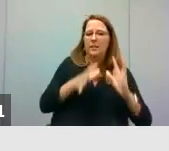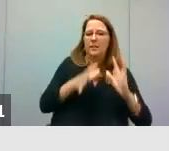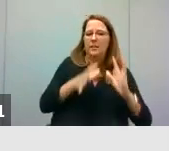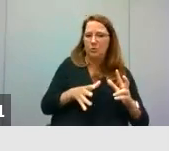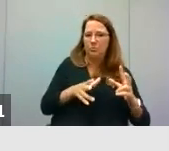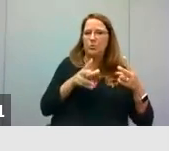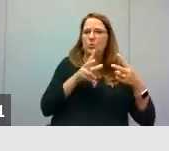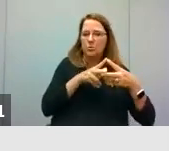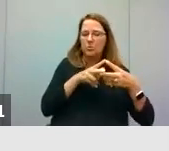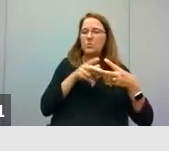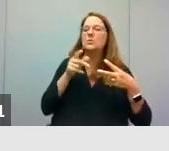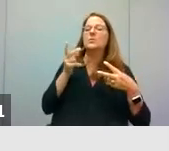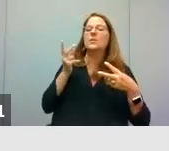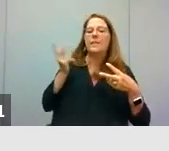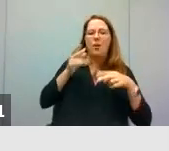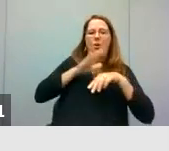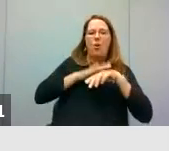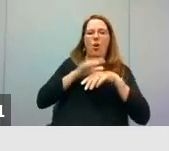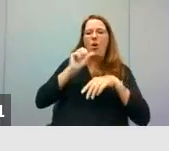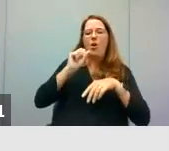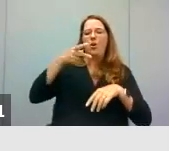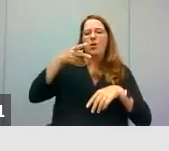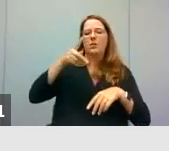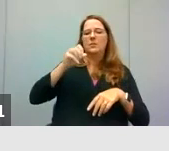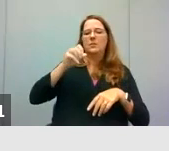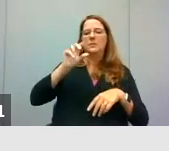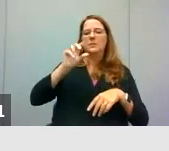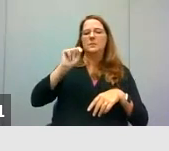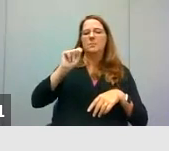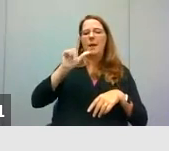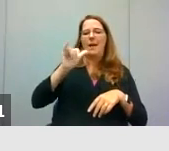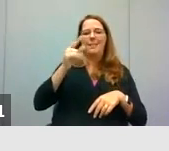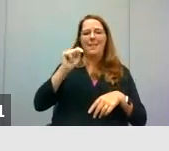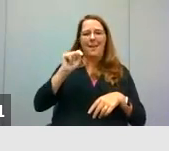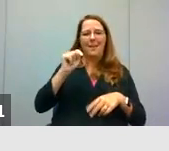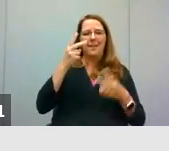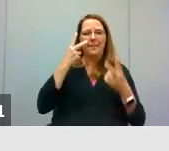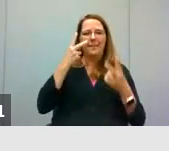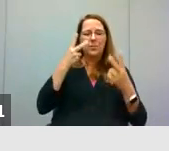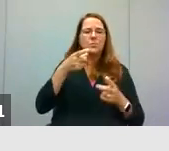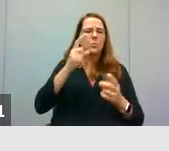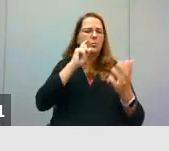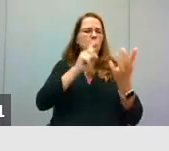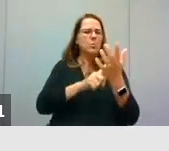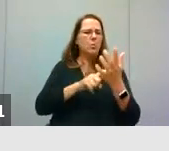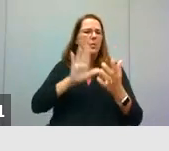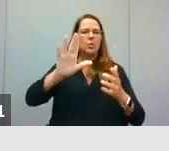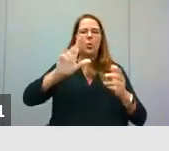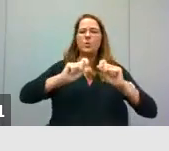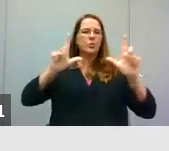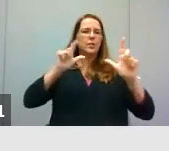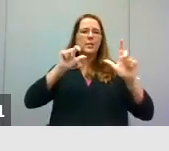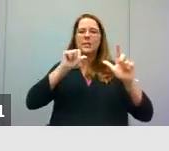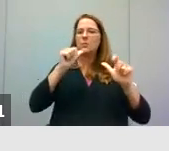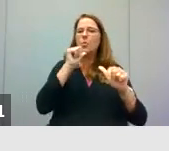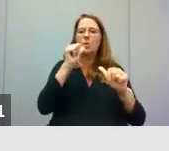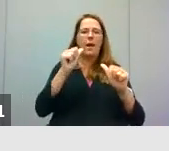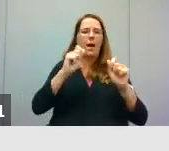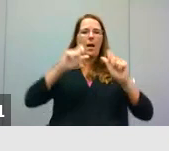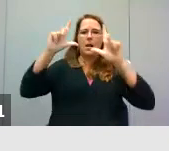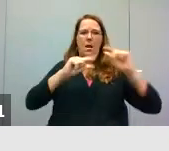interpreters. They are on spotlight view. So what you'll notice is your screen is not going to jump around like a